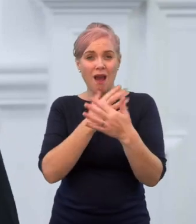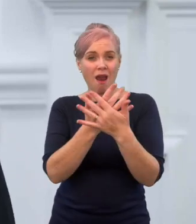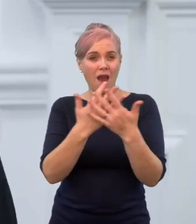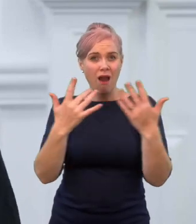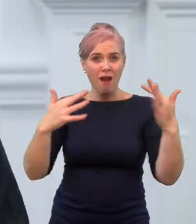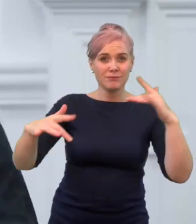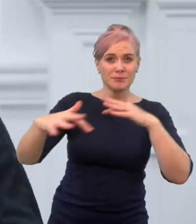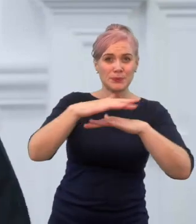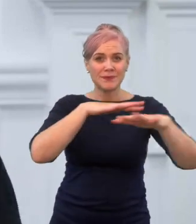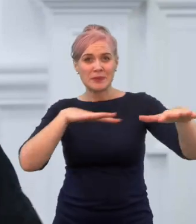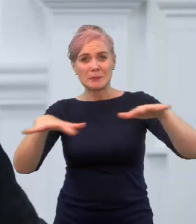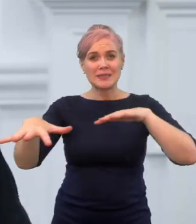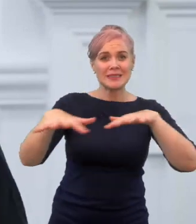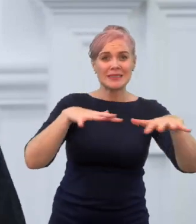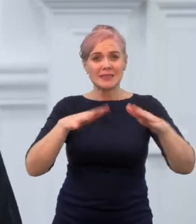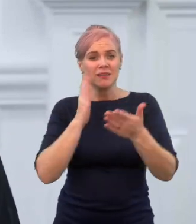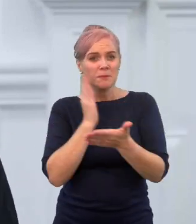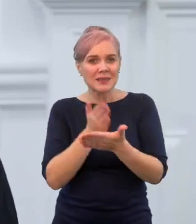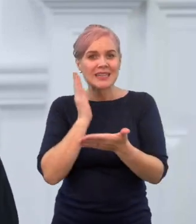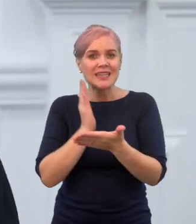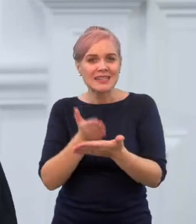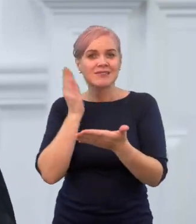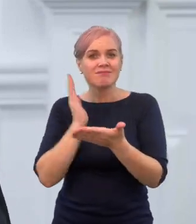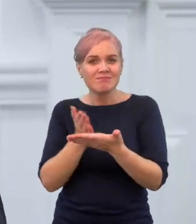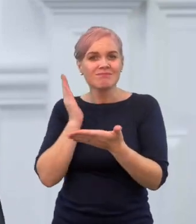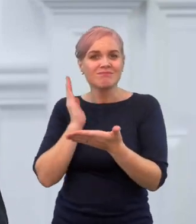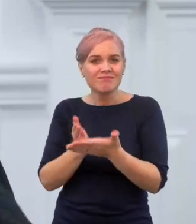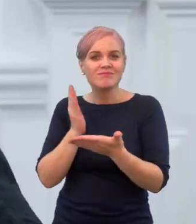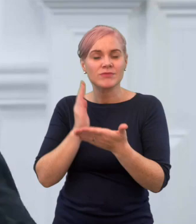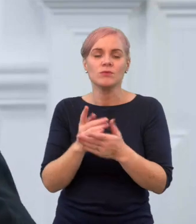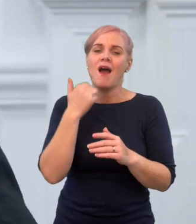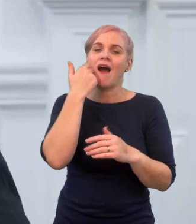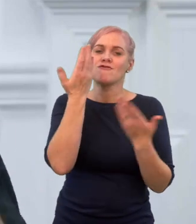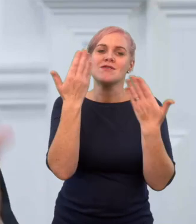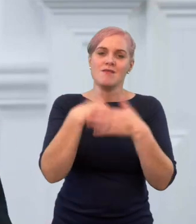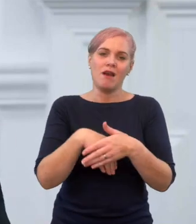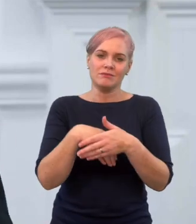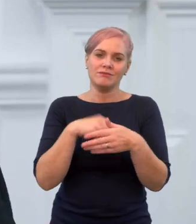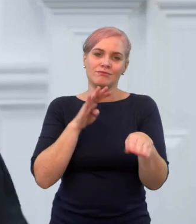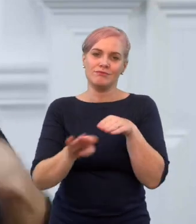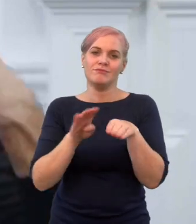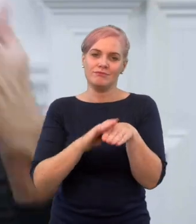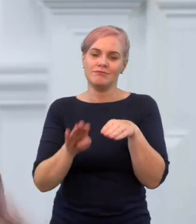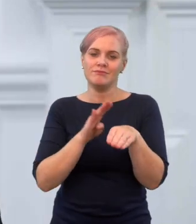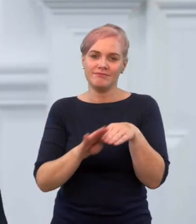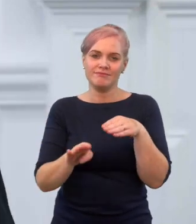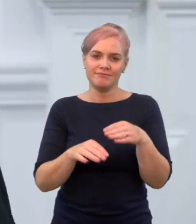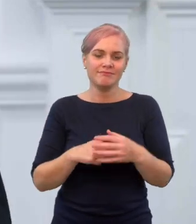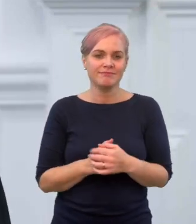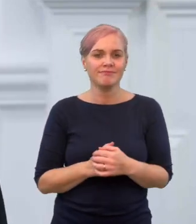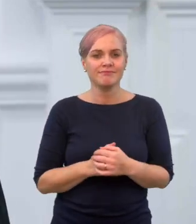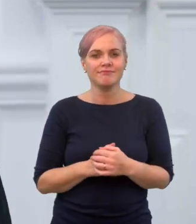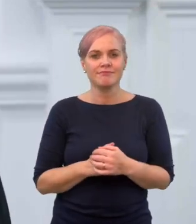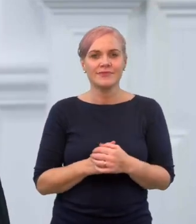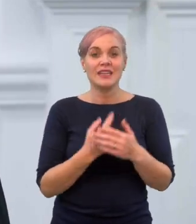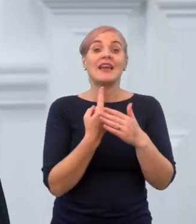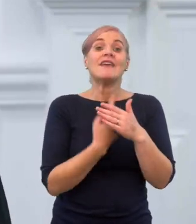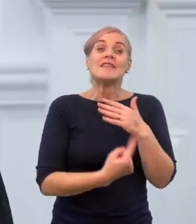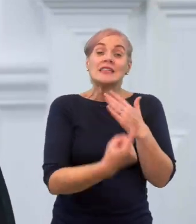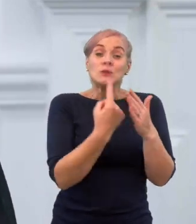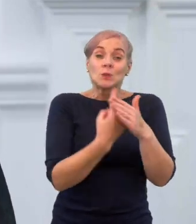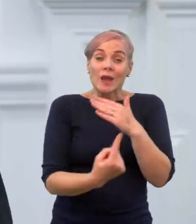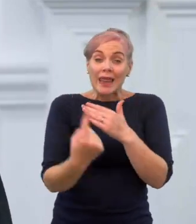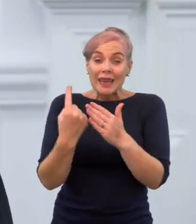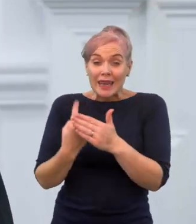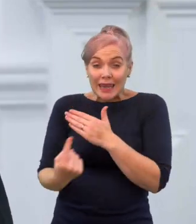the races, because there's a lot of timing of movements, which, you know, all are to counts and beats. So we do that every night.